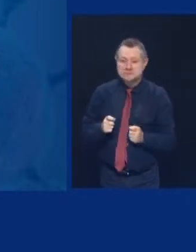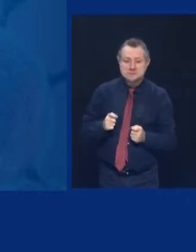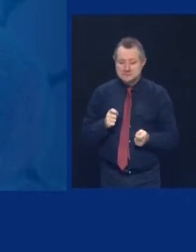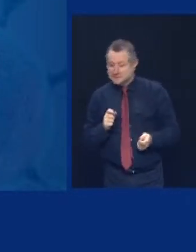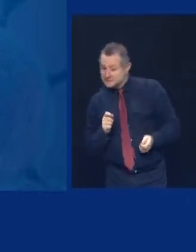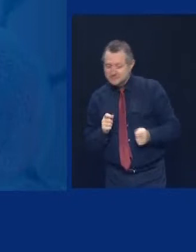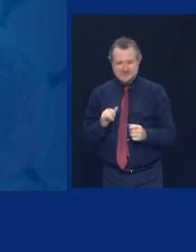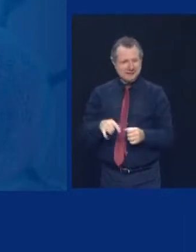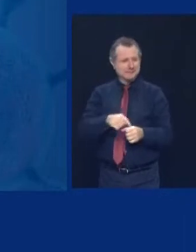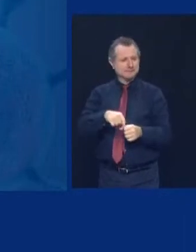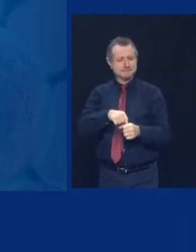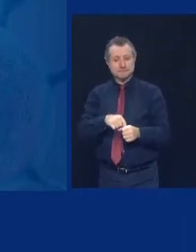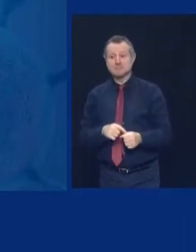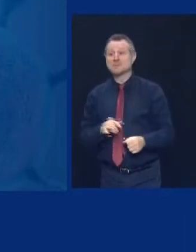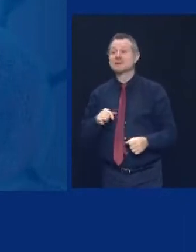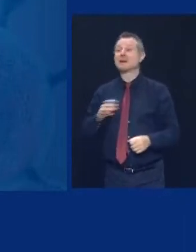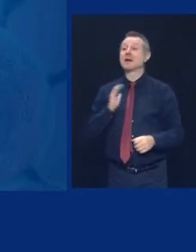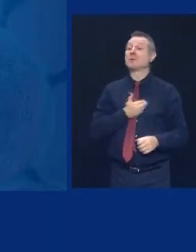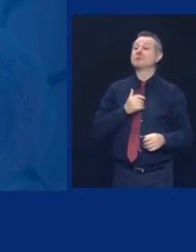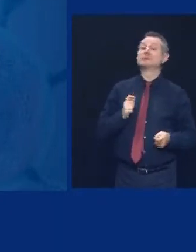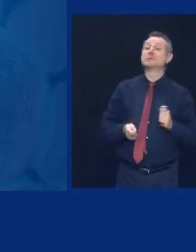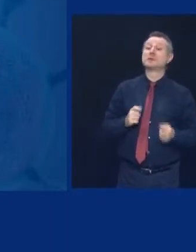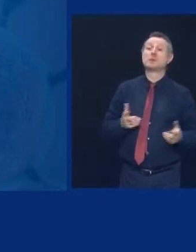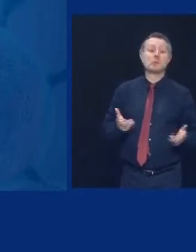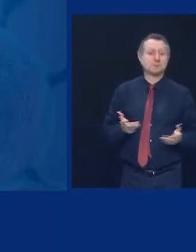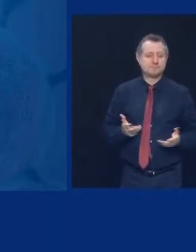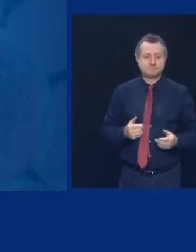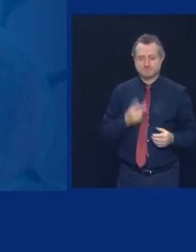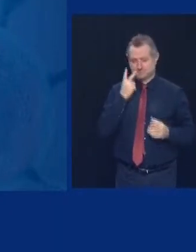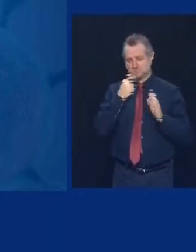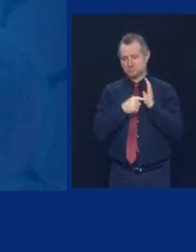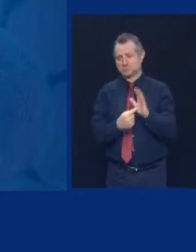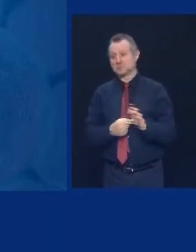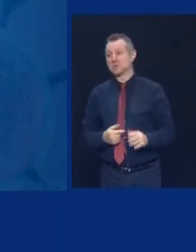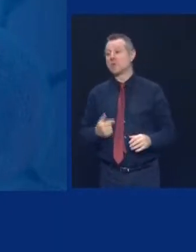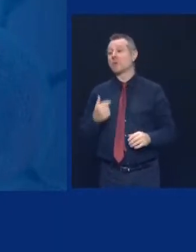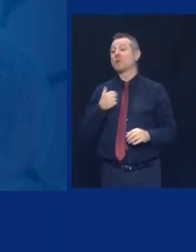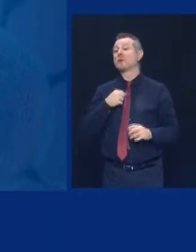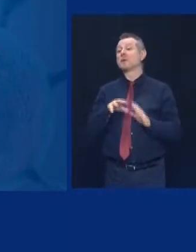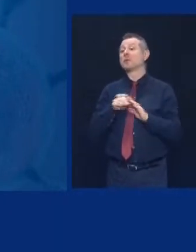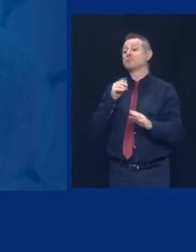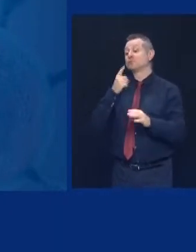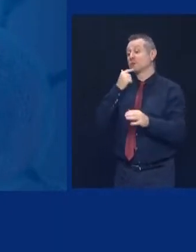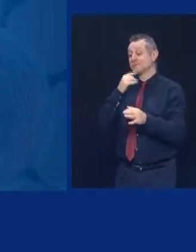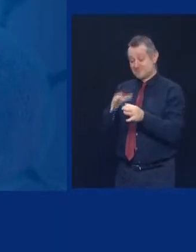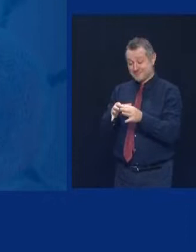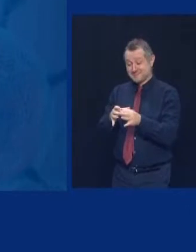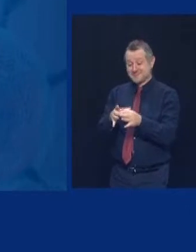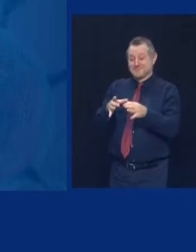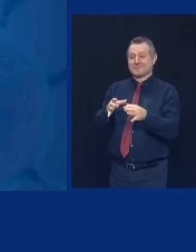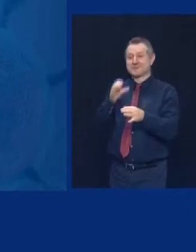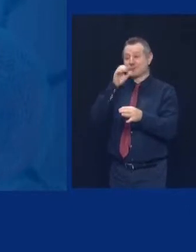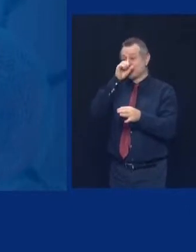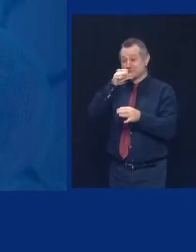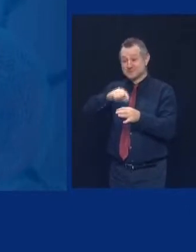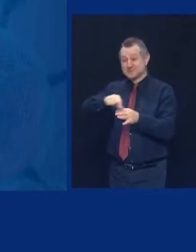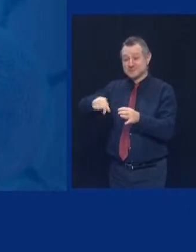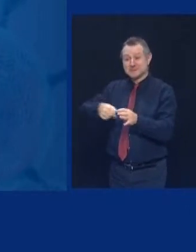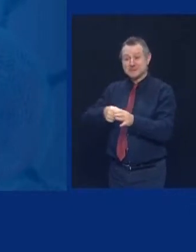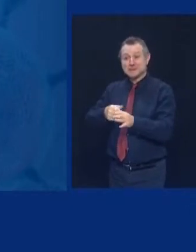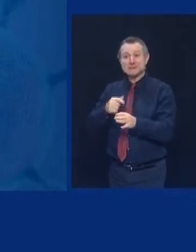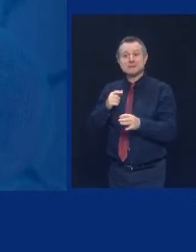make are these. To exit a red zone, under